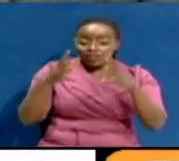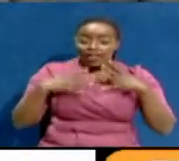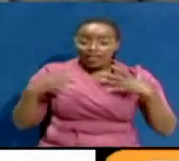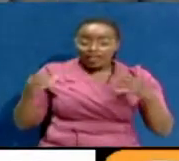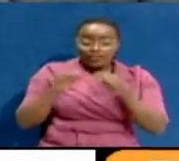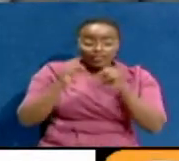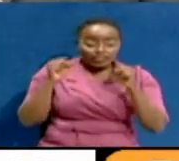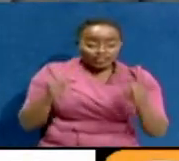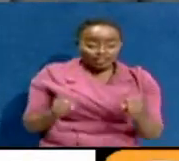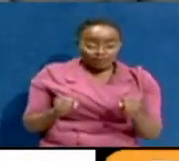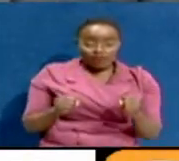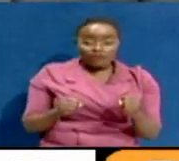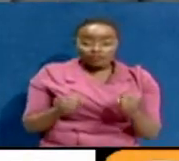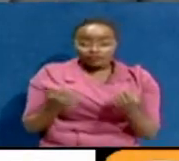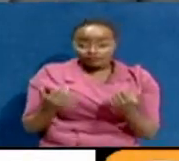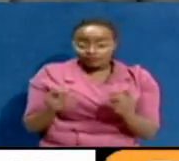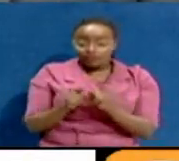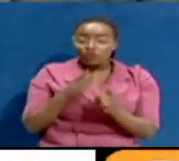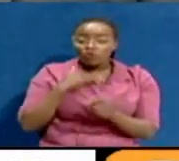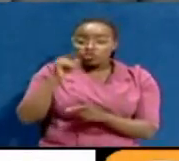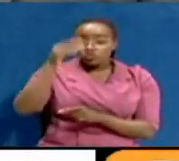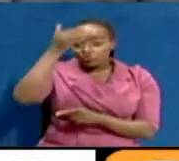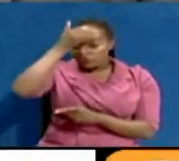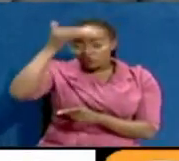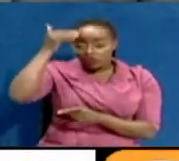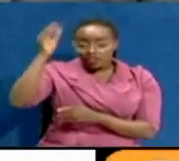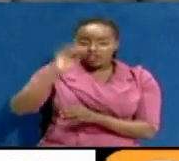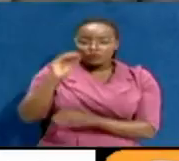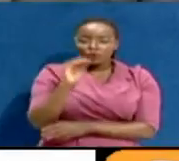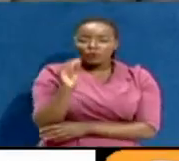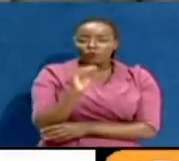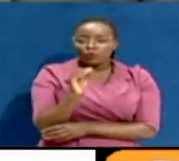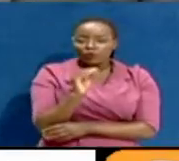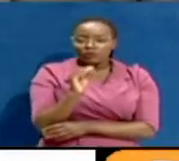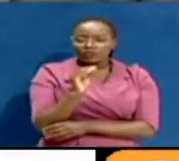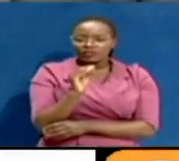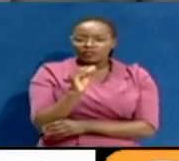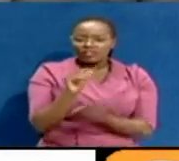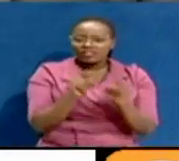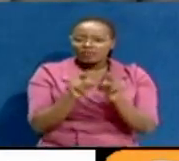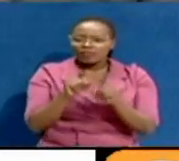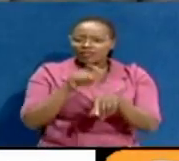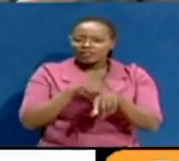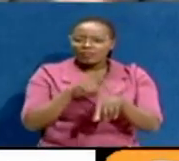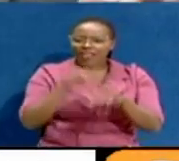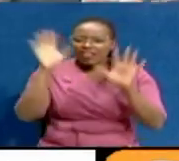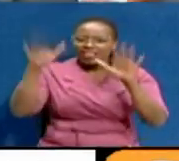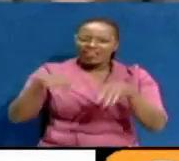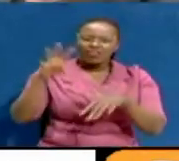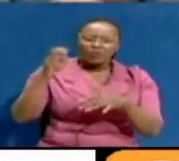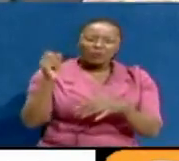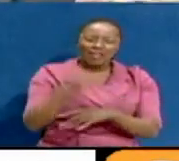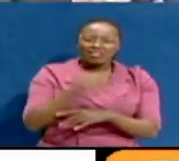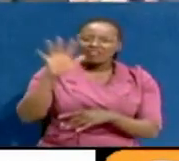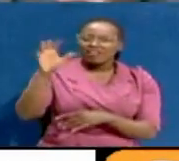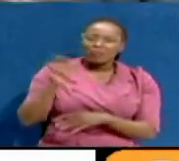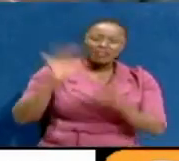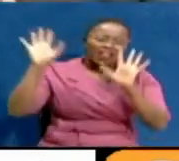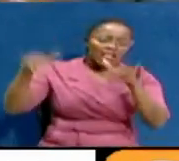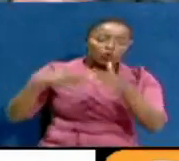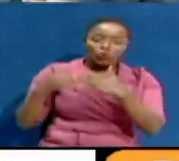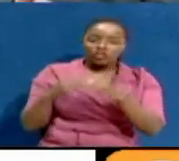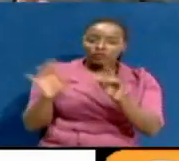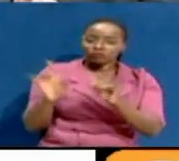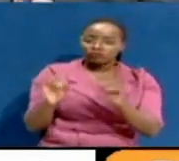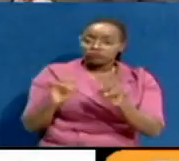system consideration. We don't want you to forget, that, oh gosh, when did I take this thing? Was it 4 months ago, 5 months, whatever.